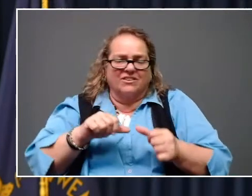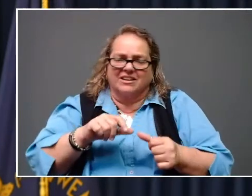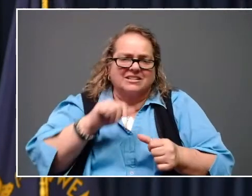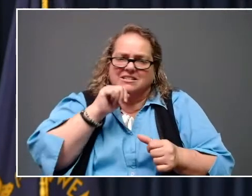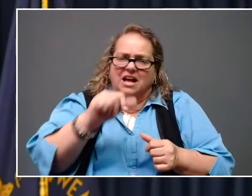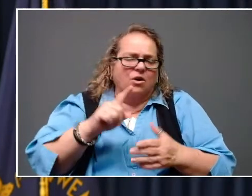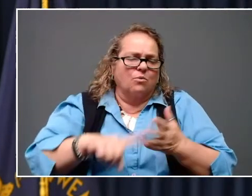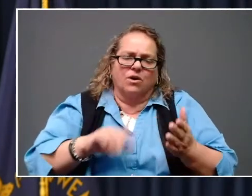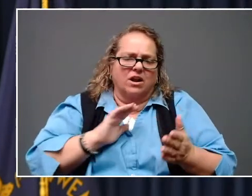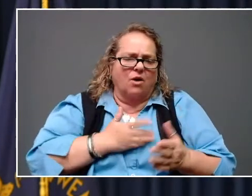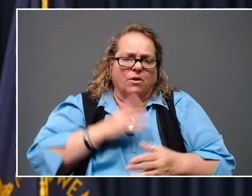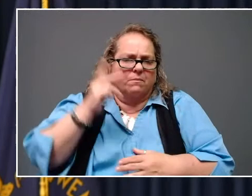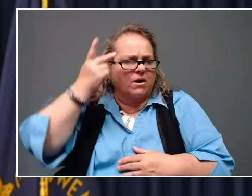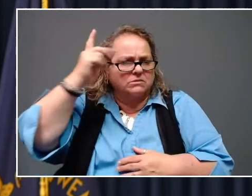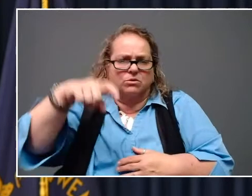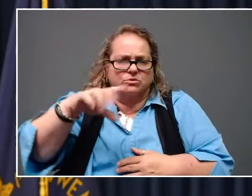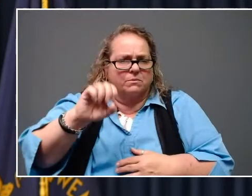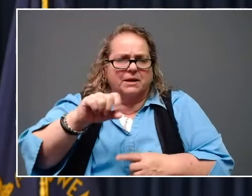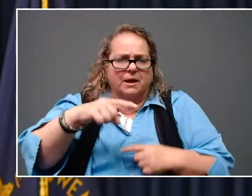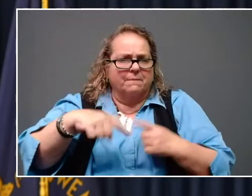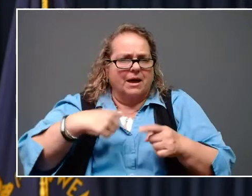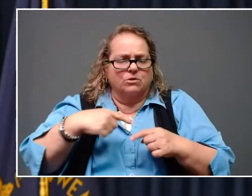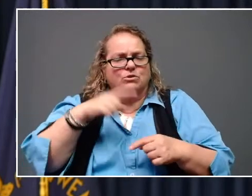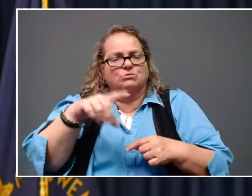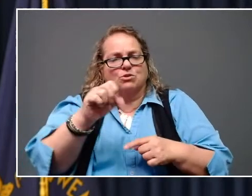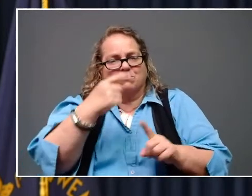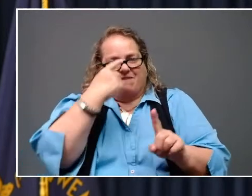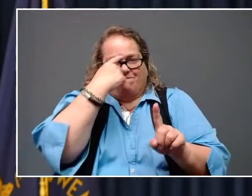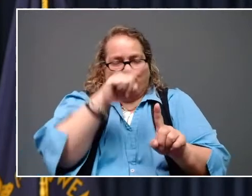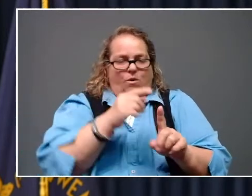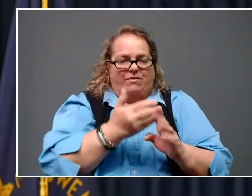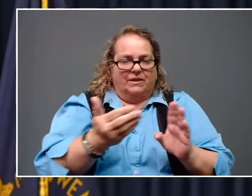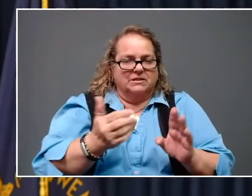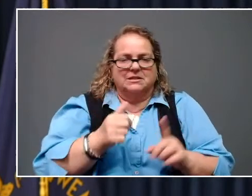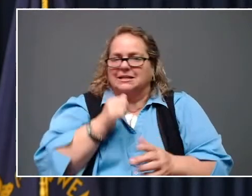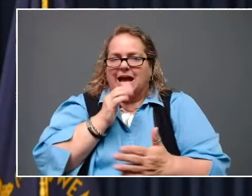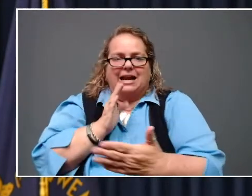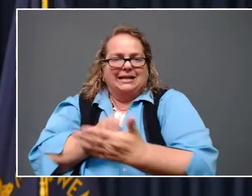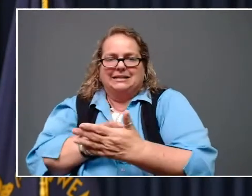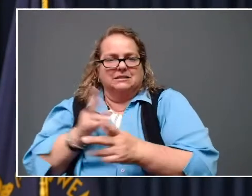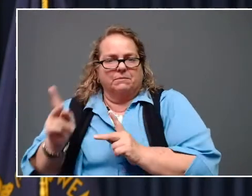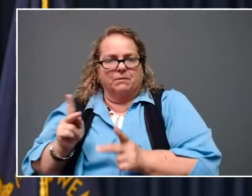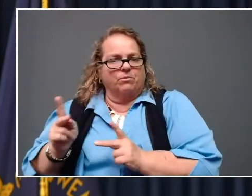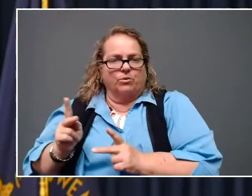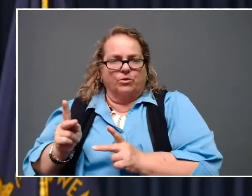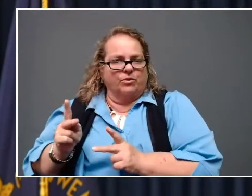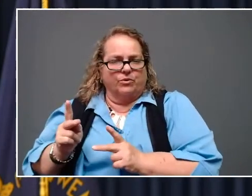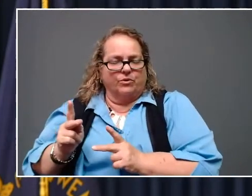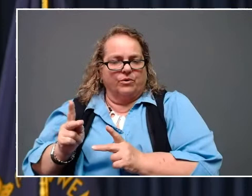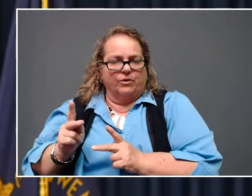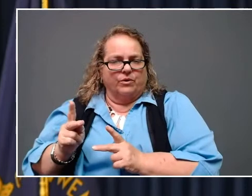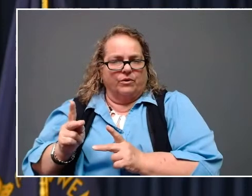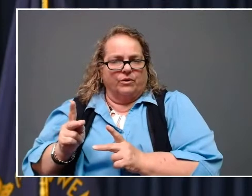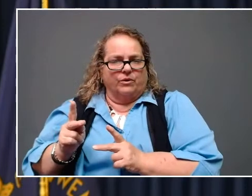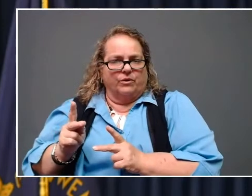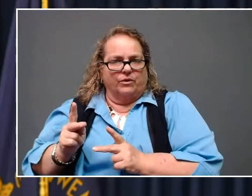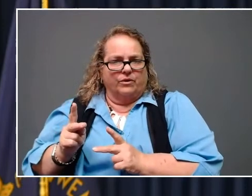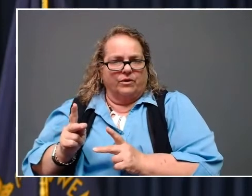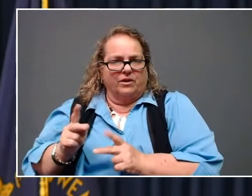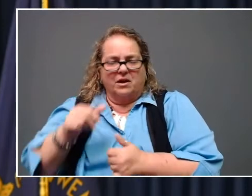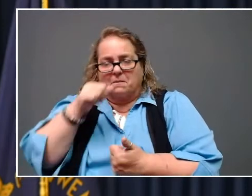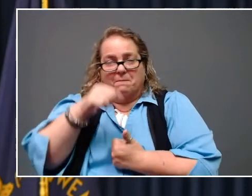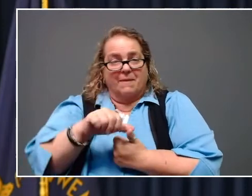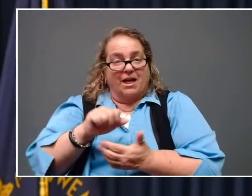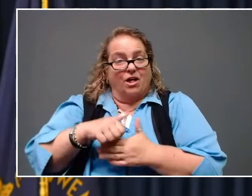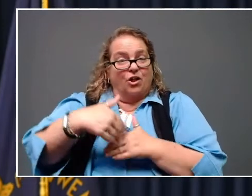supposed to run being for things, not against people. and the mailers that we see,